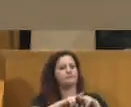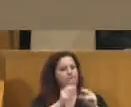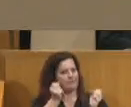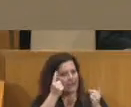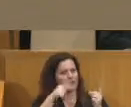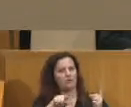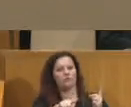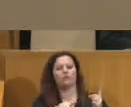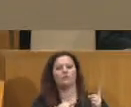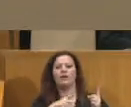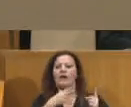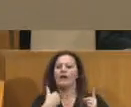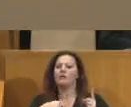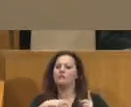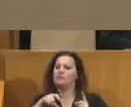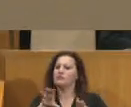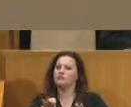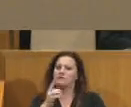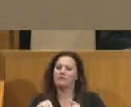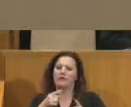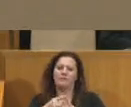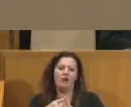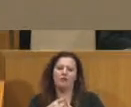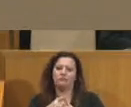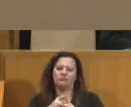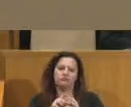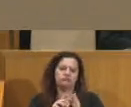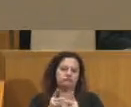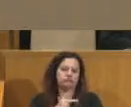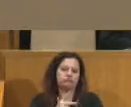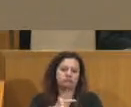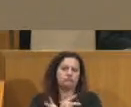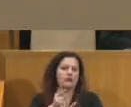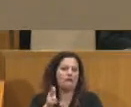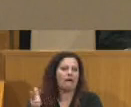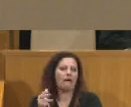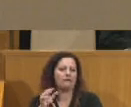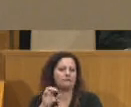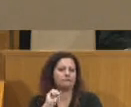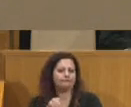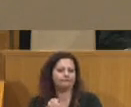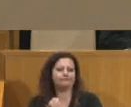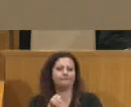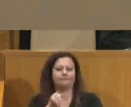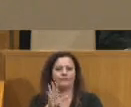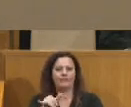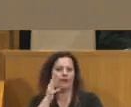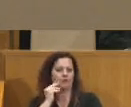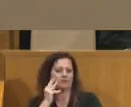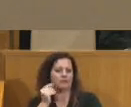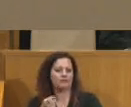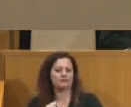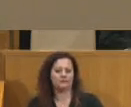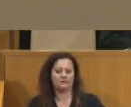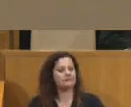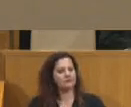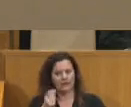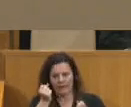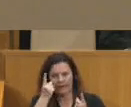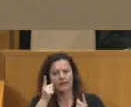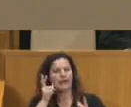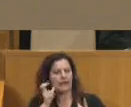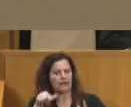And I think that's a good thing. I took the opportunity, Madam Mayor, to park my car at Friendship Missionary Baptist Church, and I